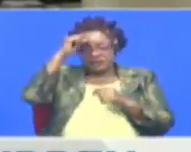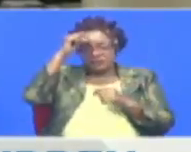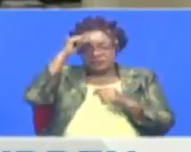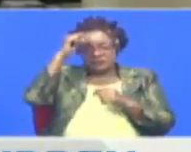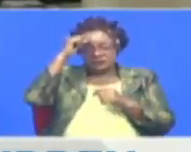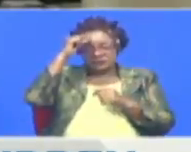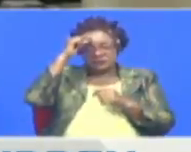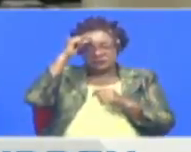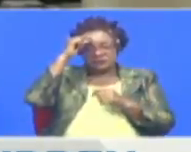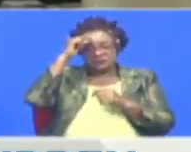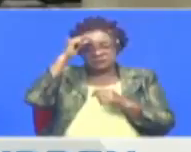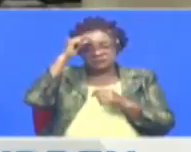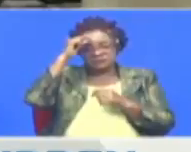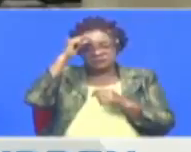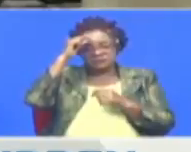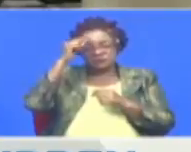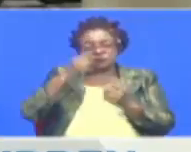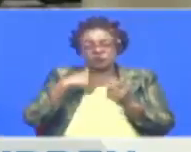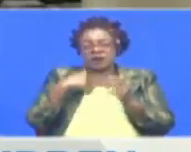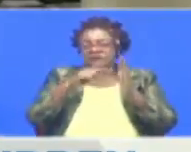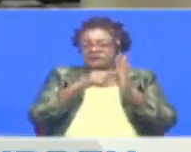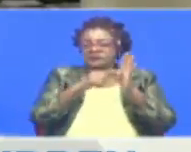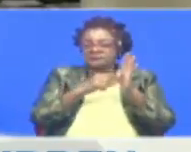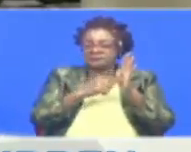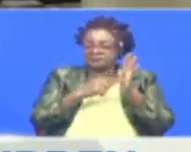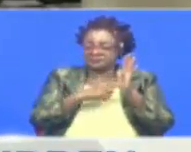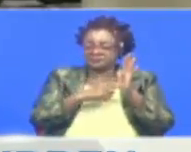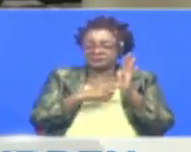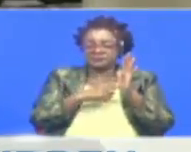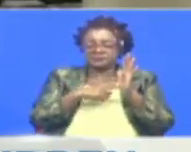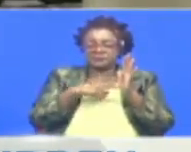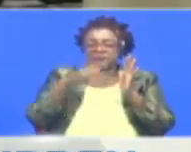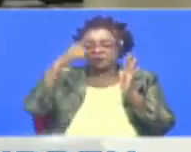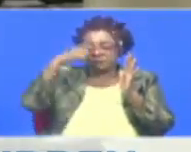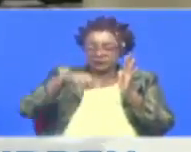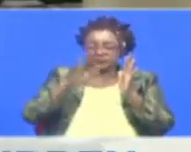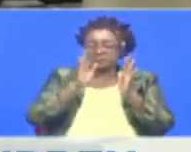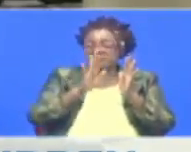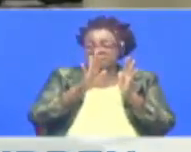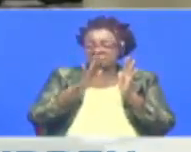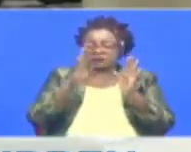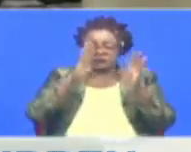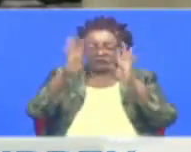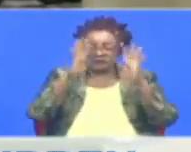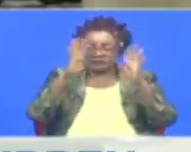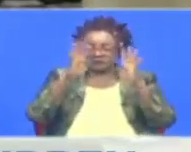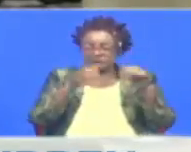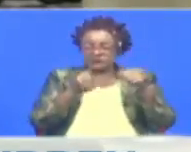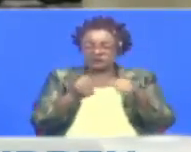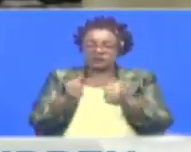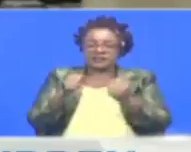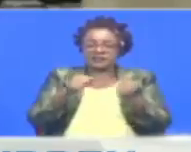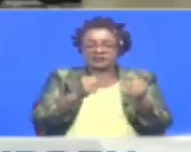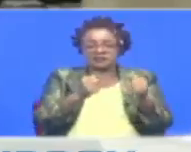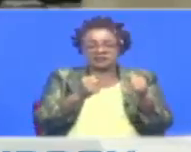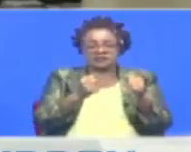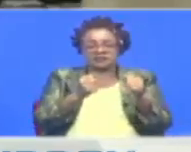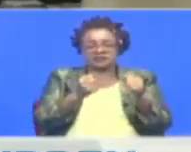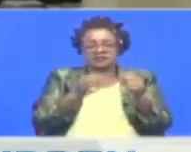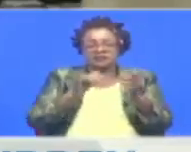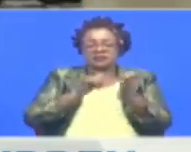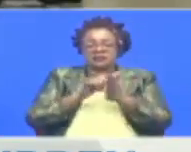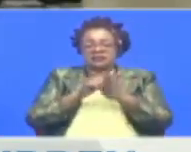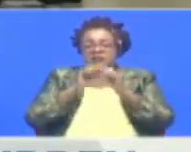to lay out in the policy innovative strategies that